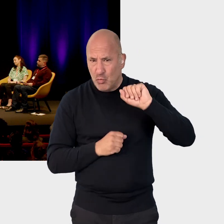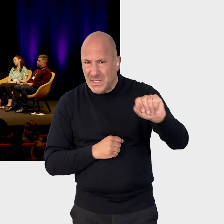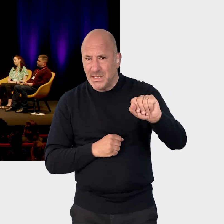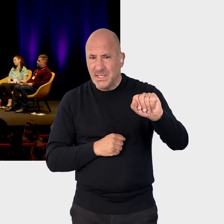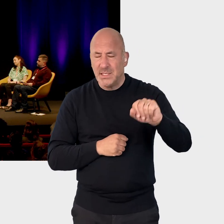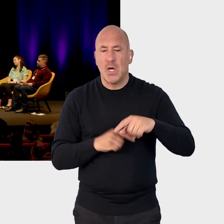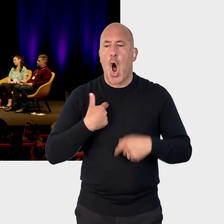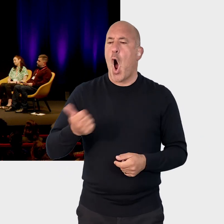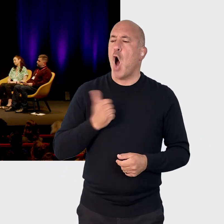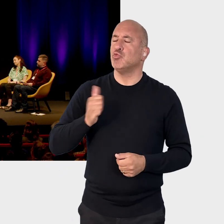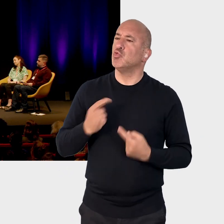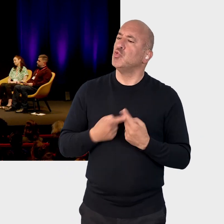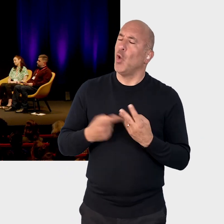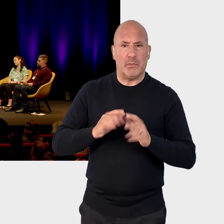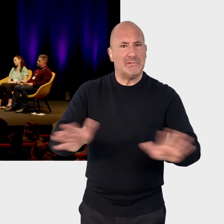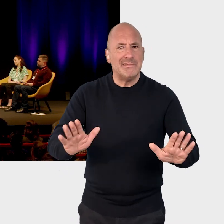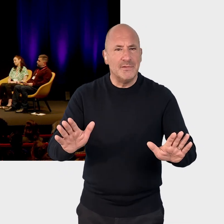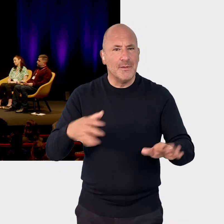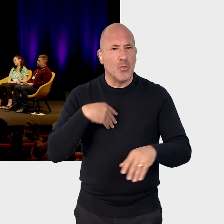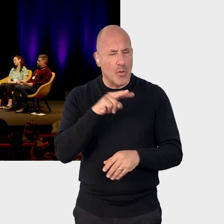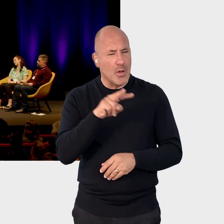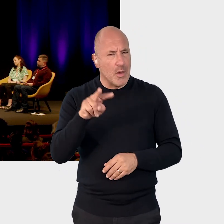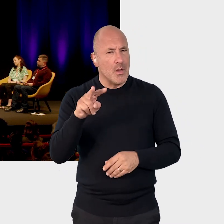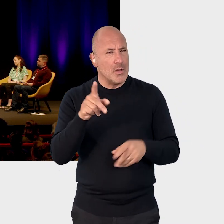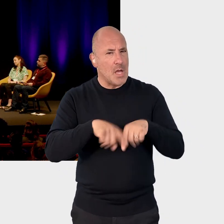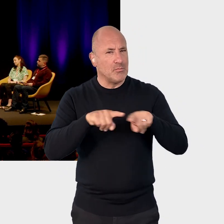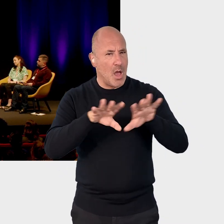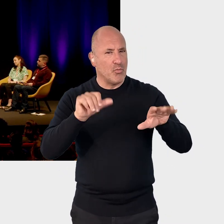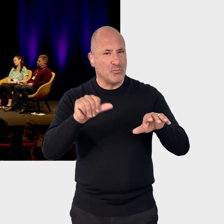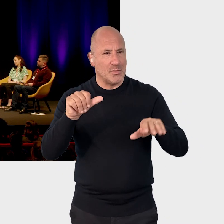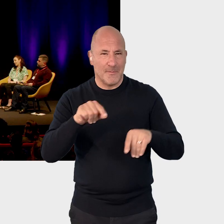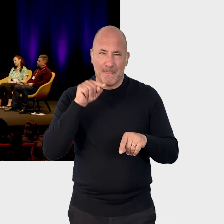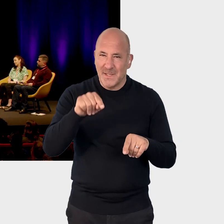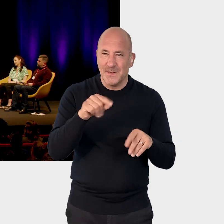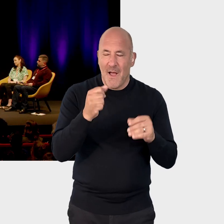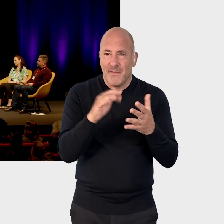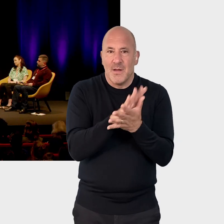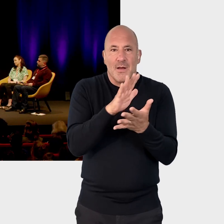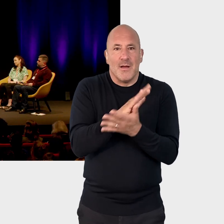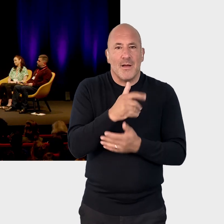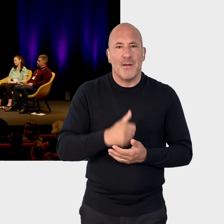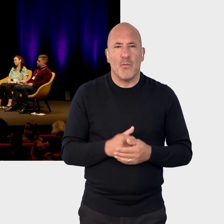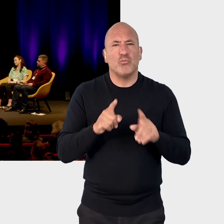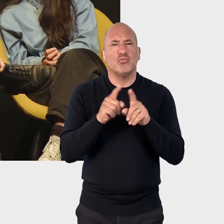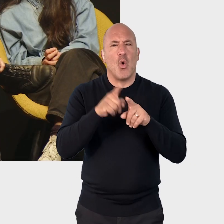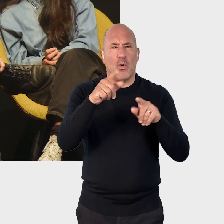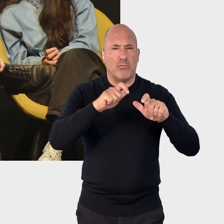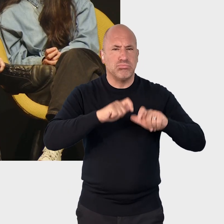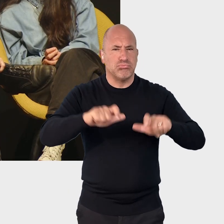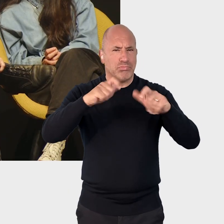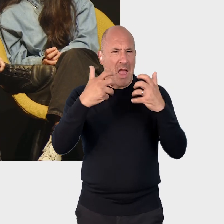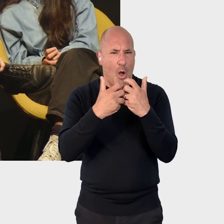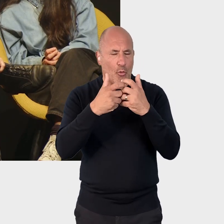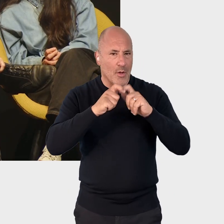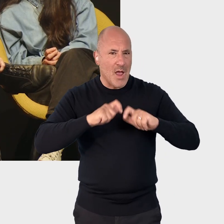really understanding what is the interest of the people that you're working with and not to make assumptions. And I